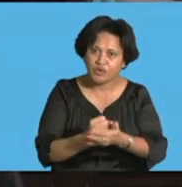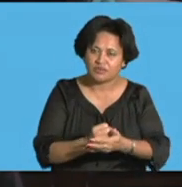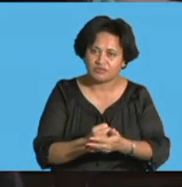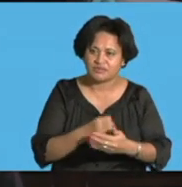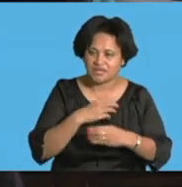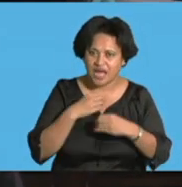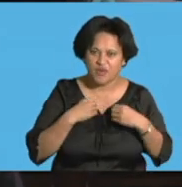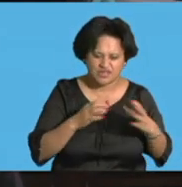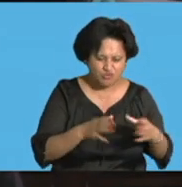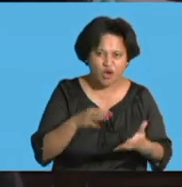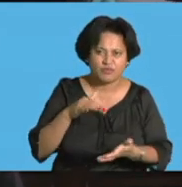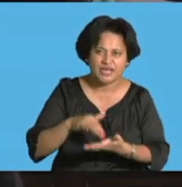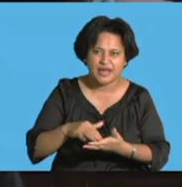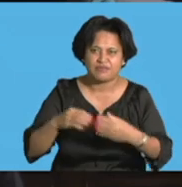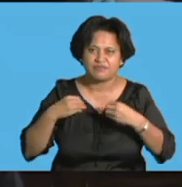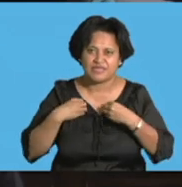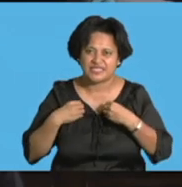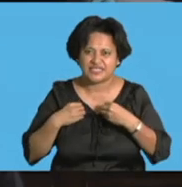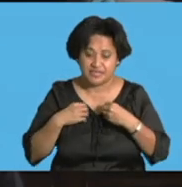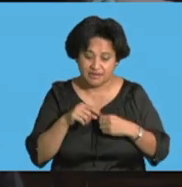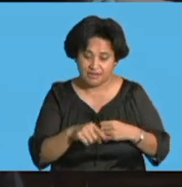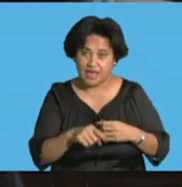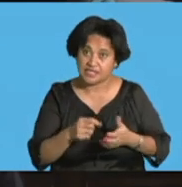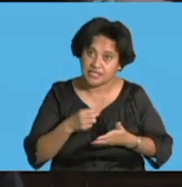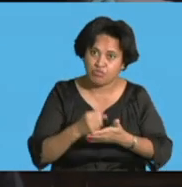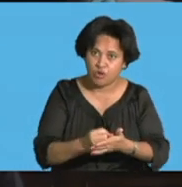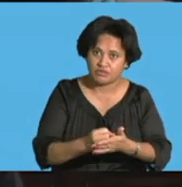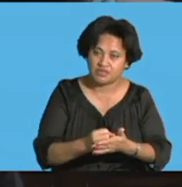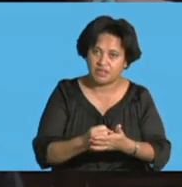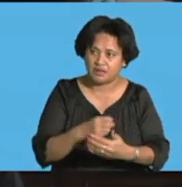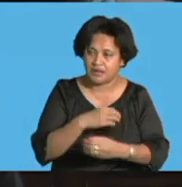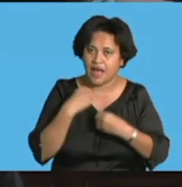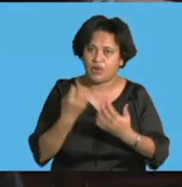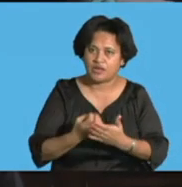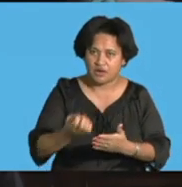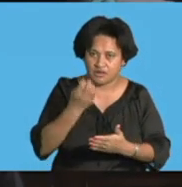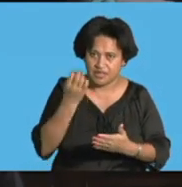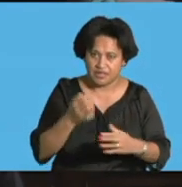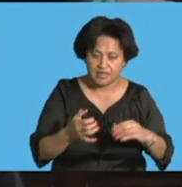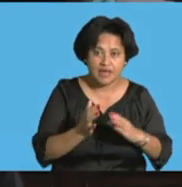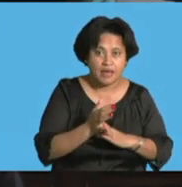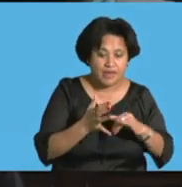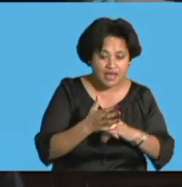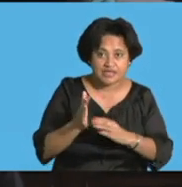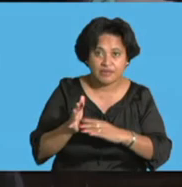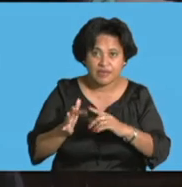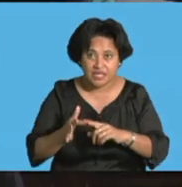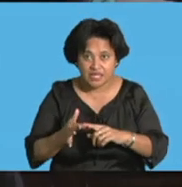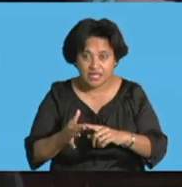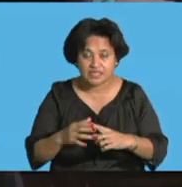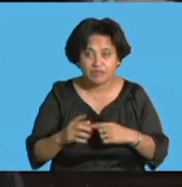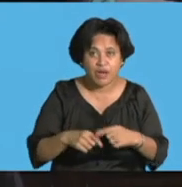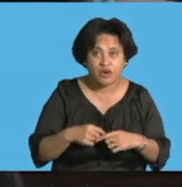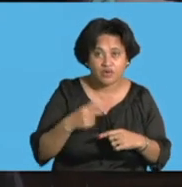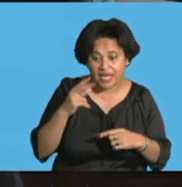MSMEs, which form the backbone of our society. MSMEs comprise approximately 18% of our GDP,